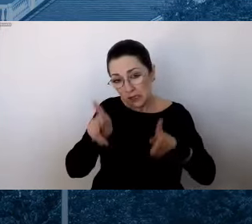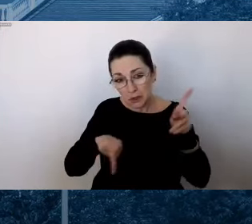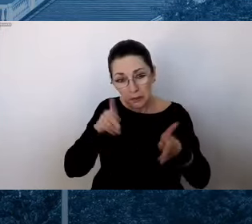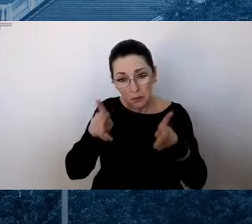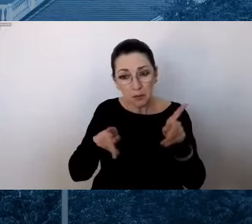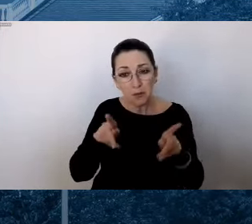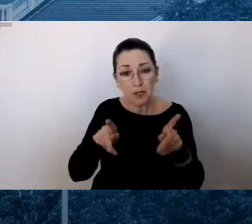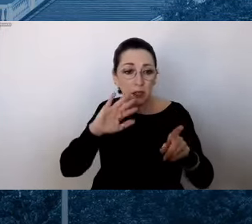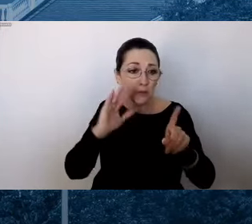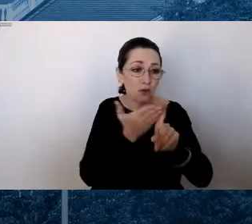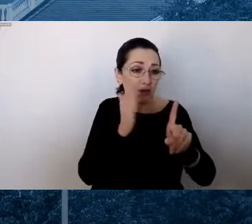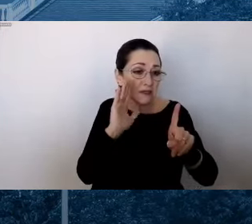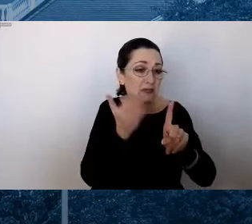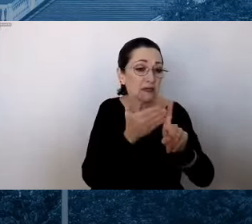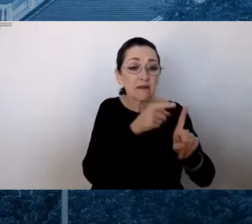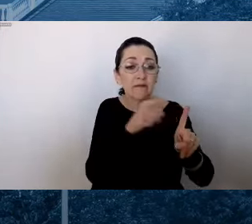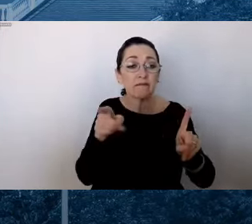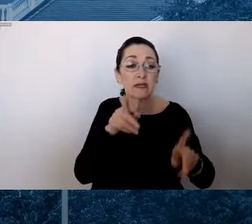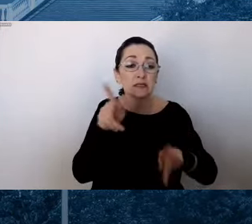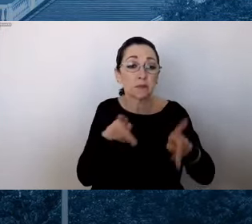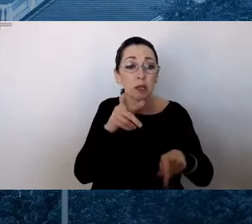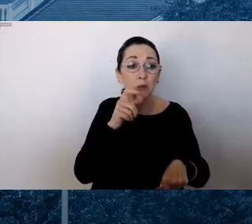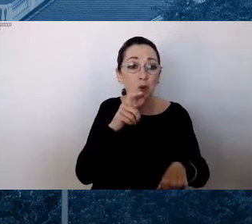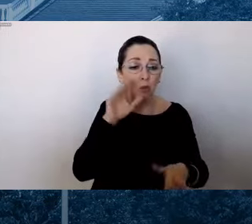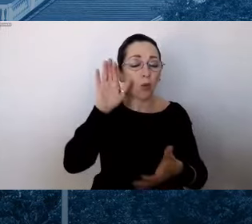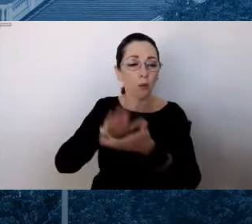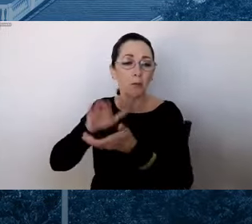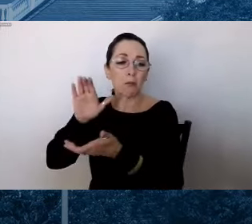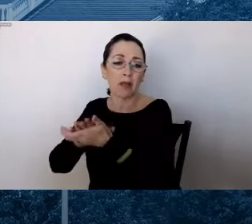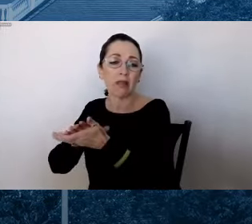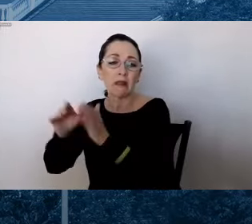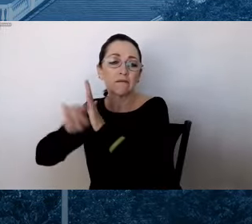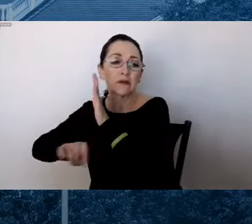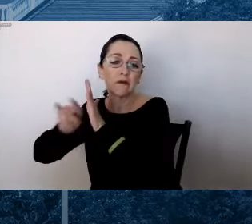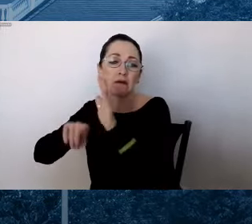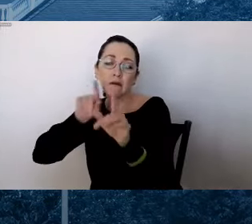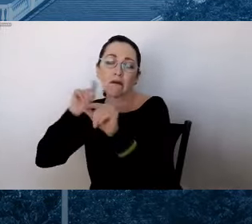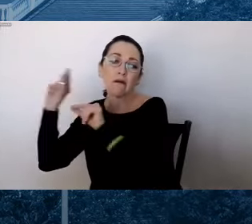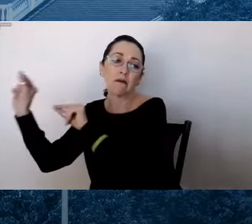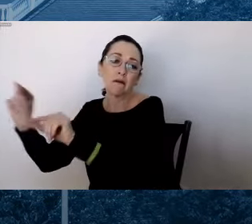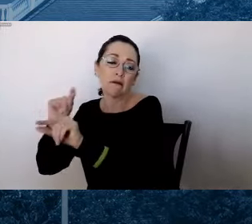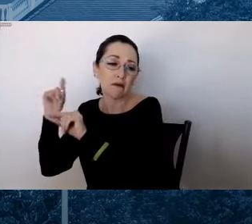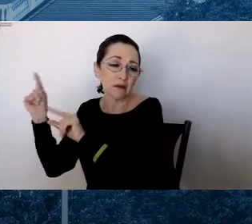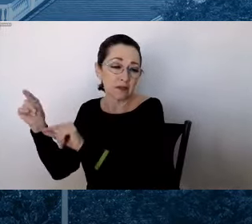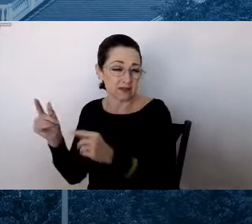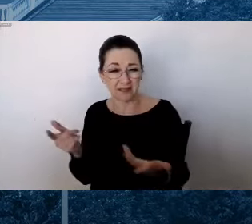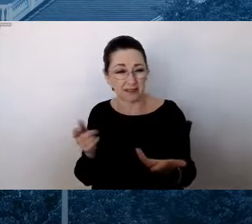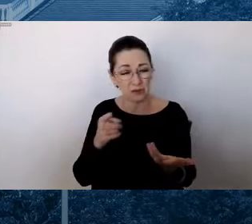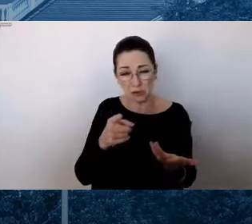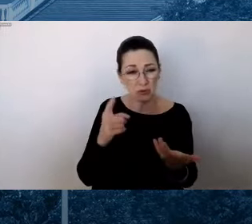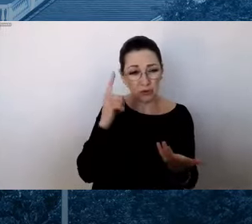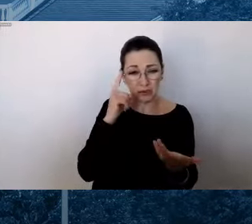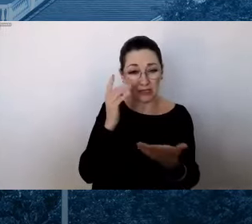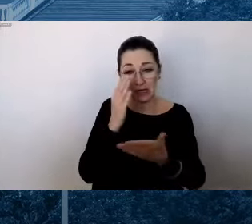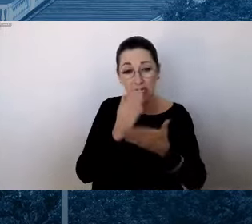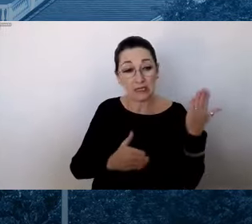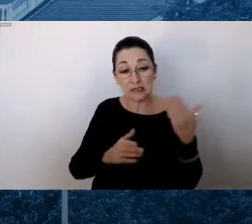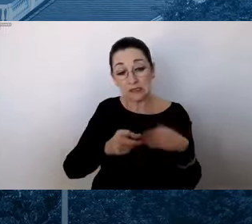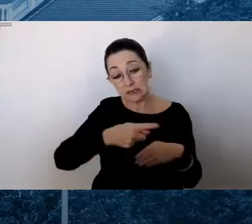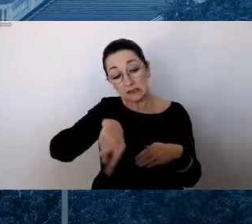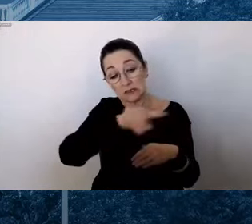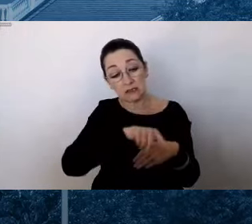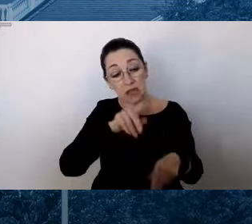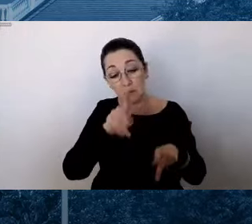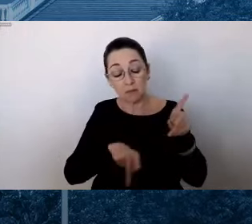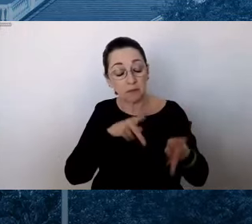and believe misinformation to get vaccinated. Is there a portion of the population that you simply write off? Because